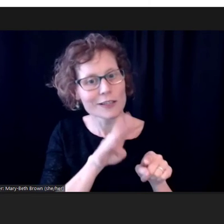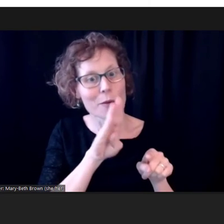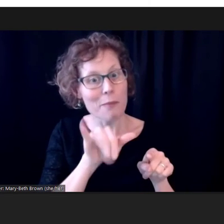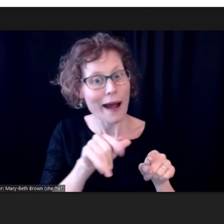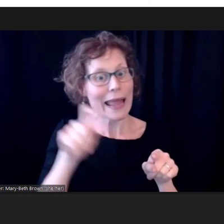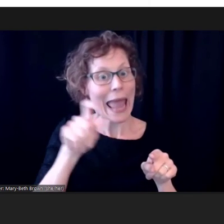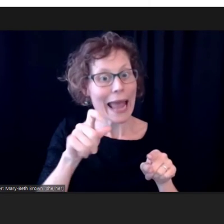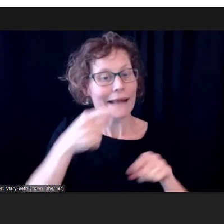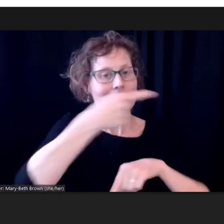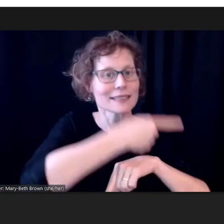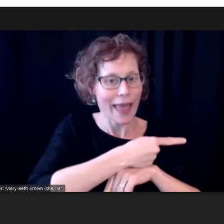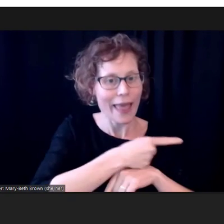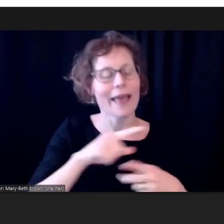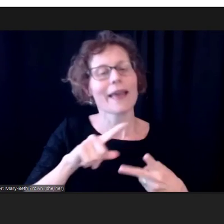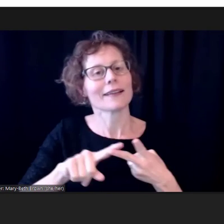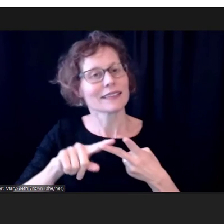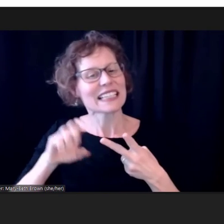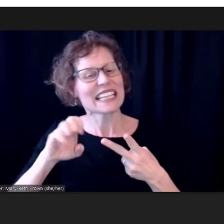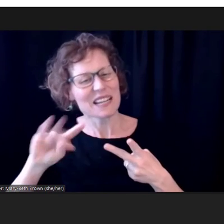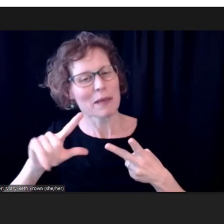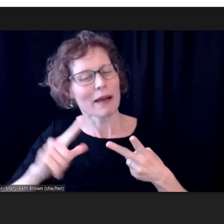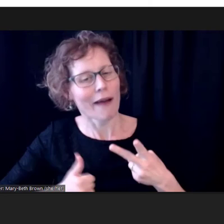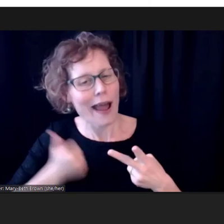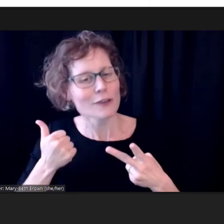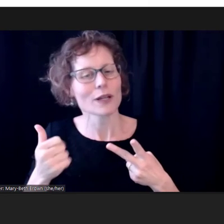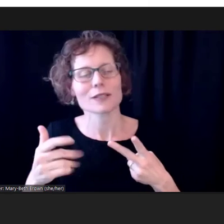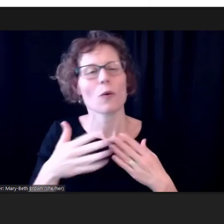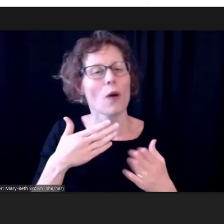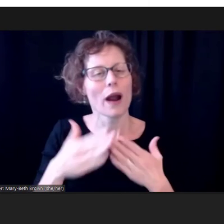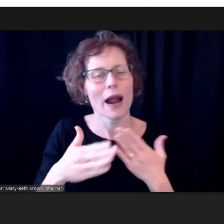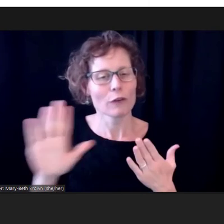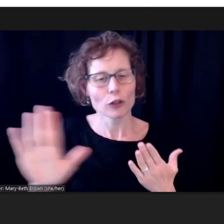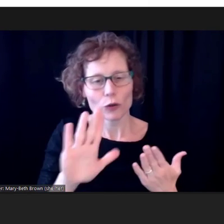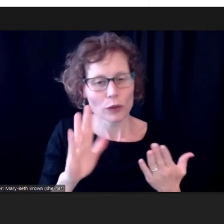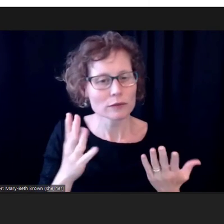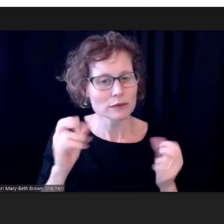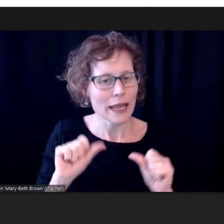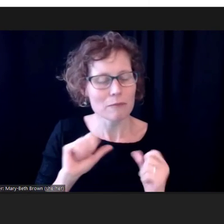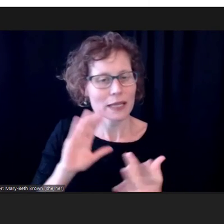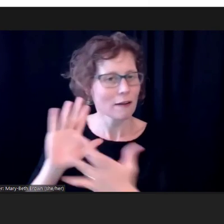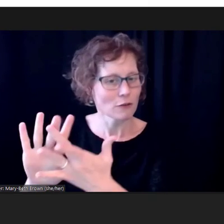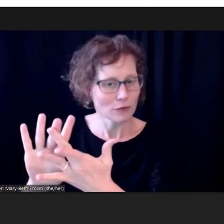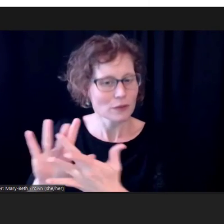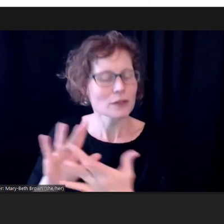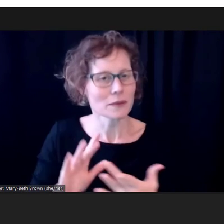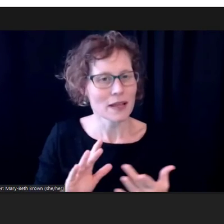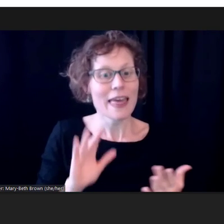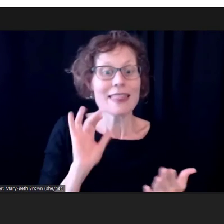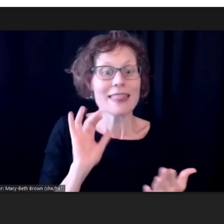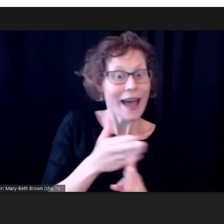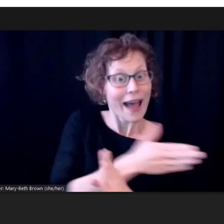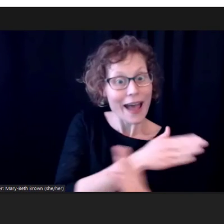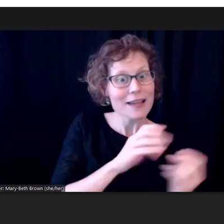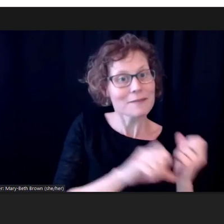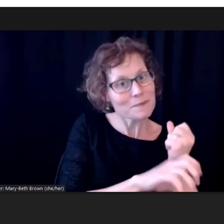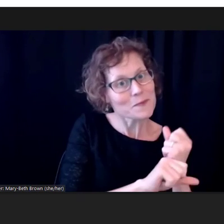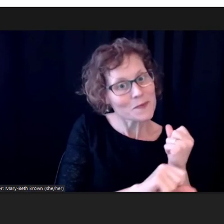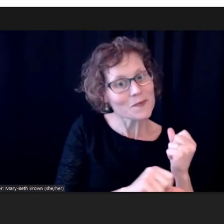and at this email address, or however you can be contacted. That way